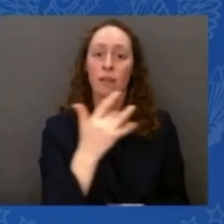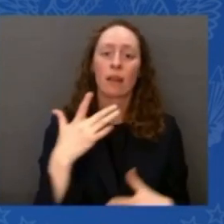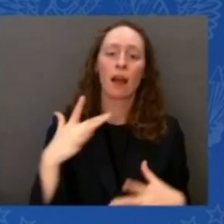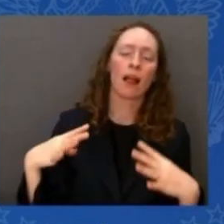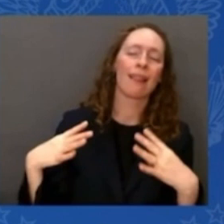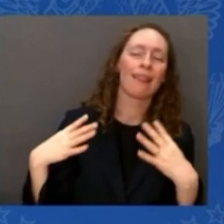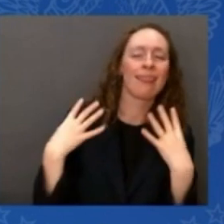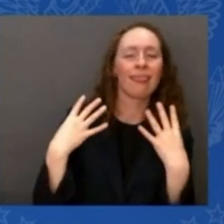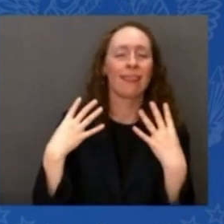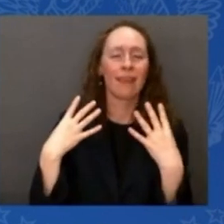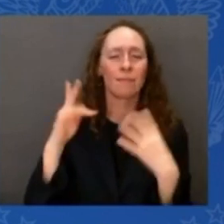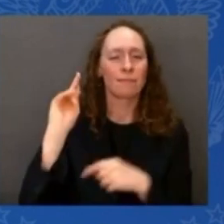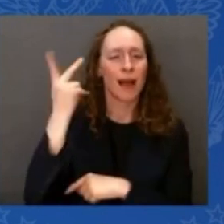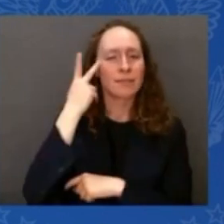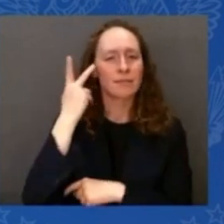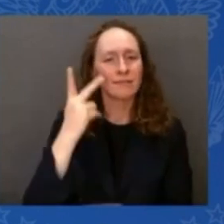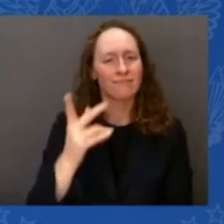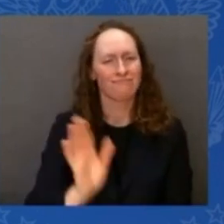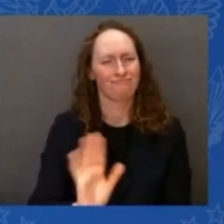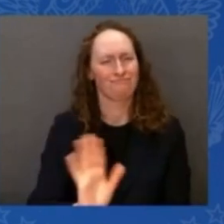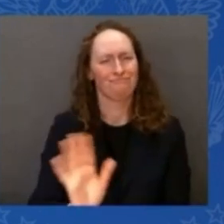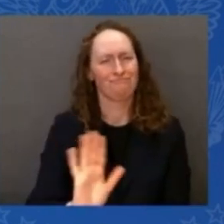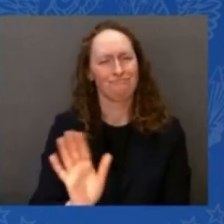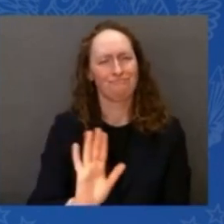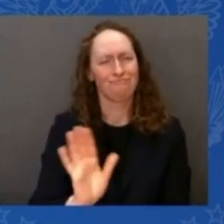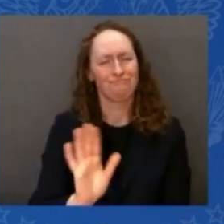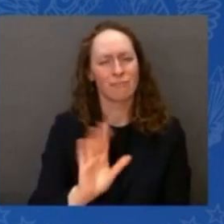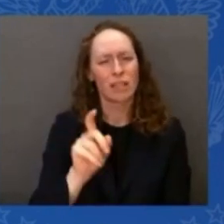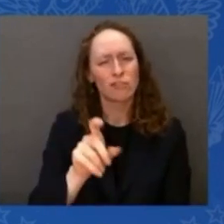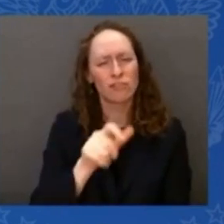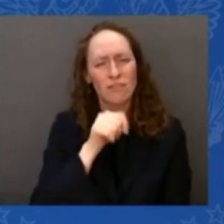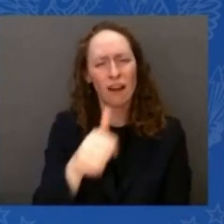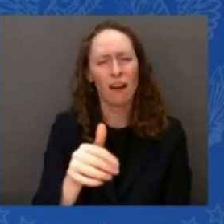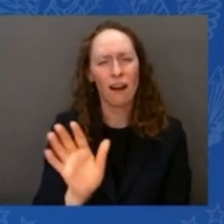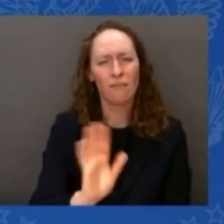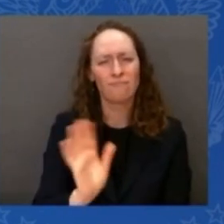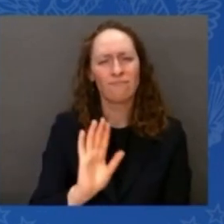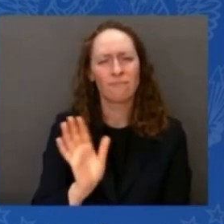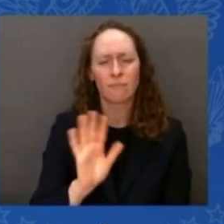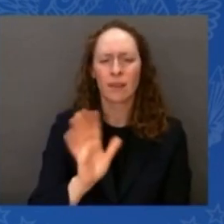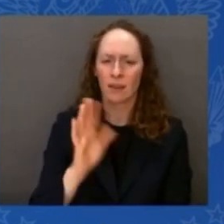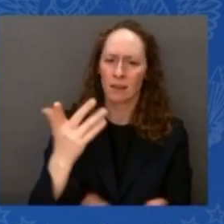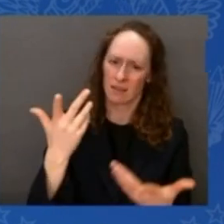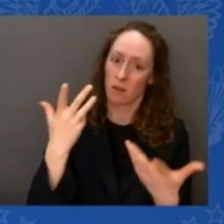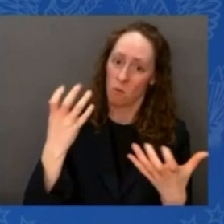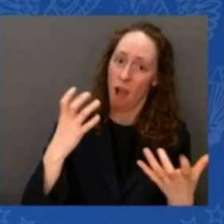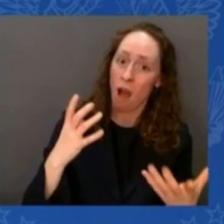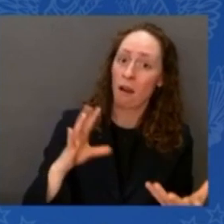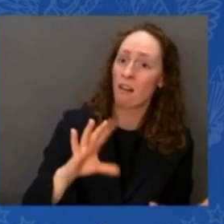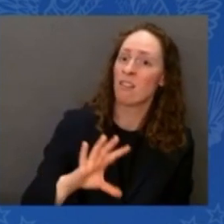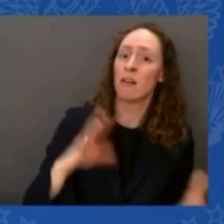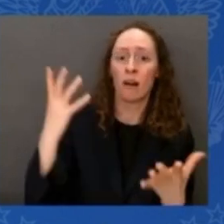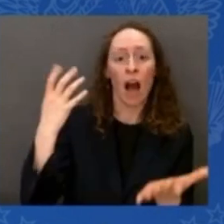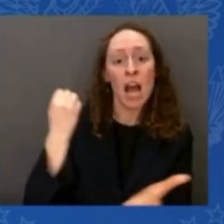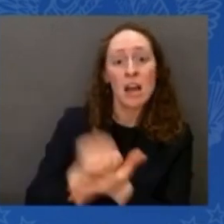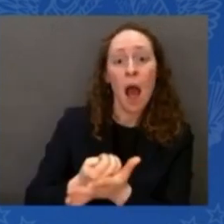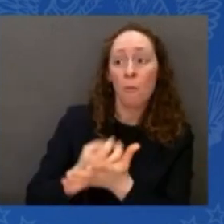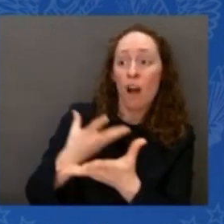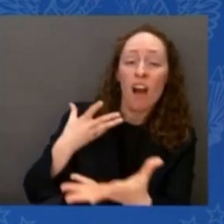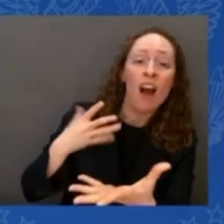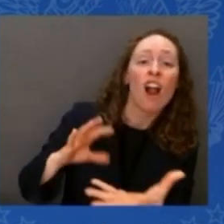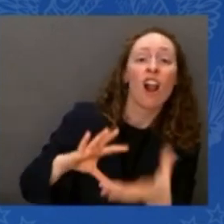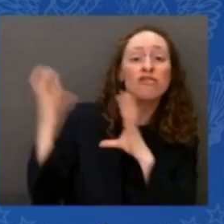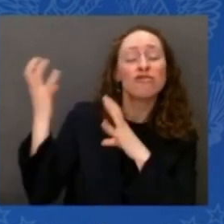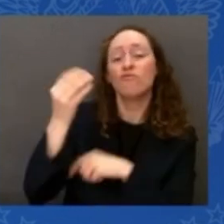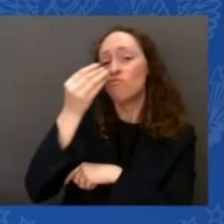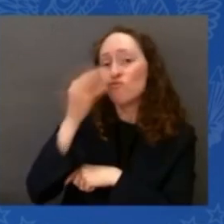Folks, and by the way, You know, you hear ads of the big spending